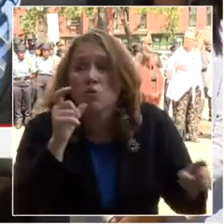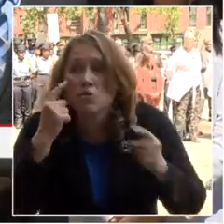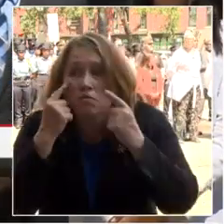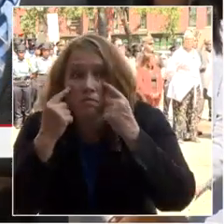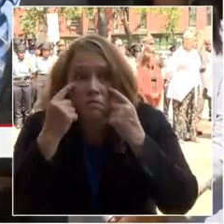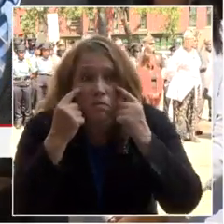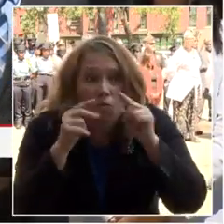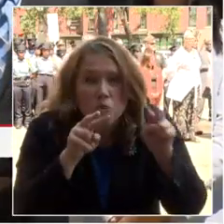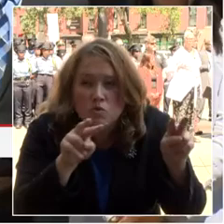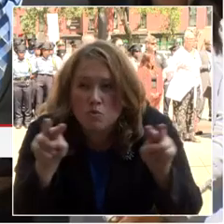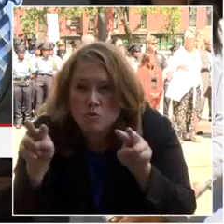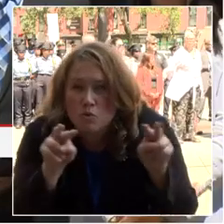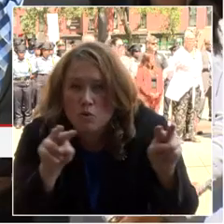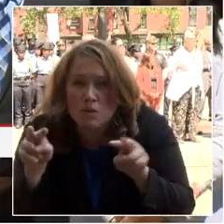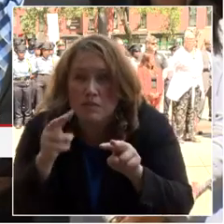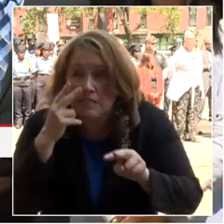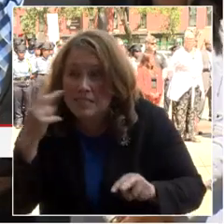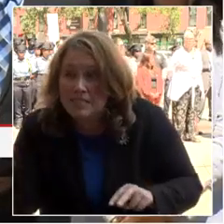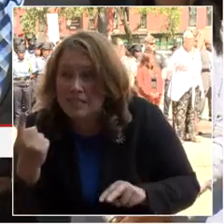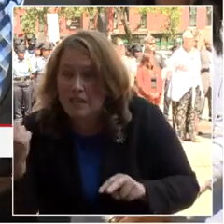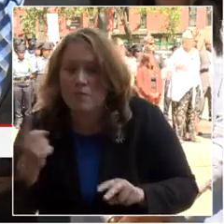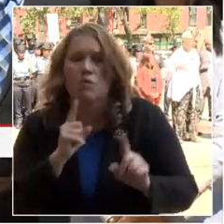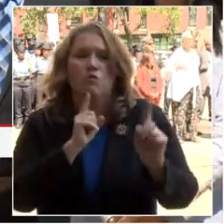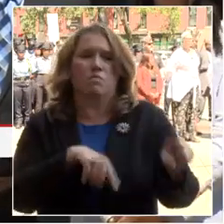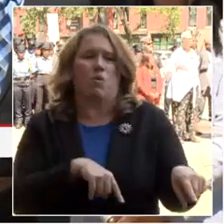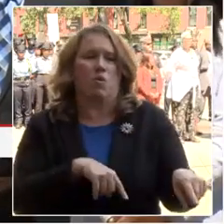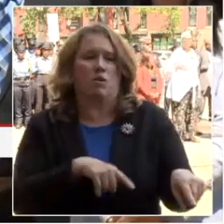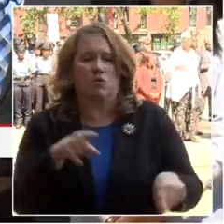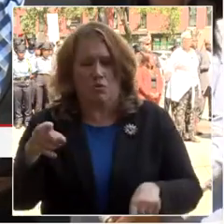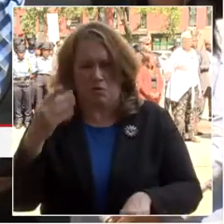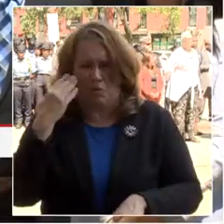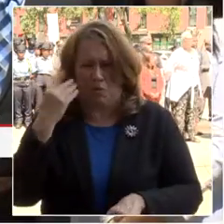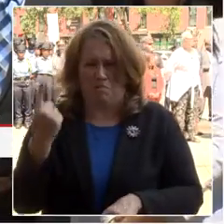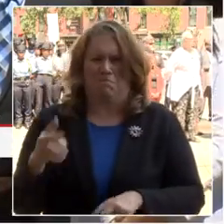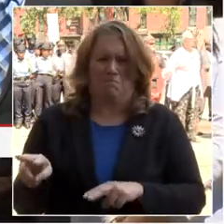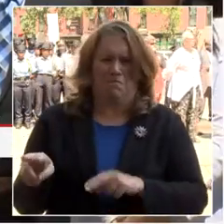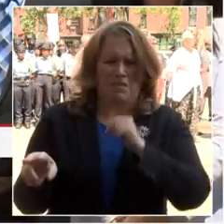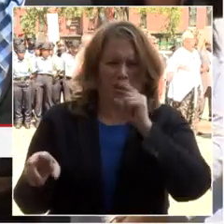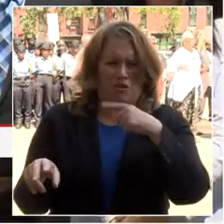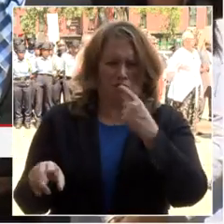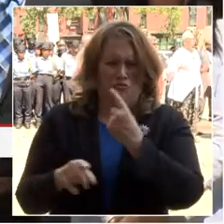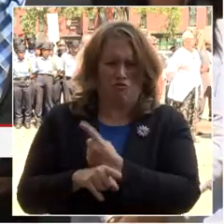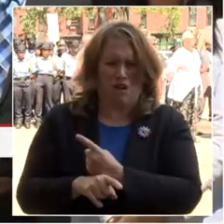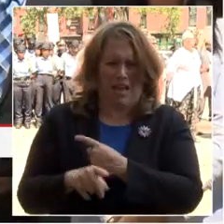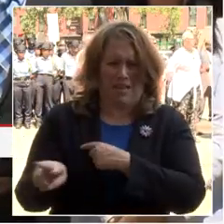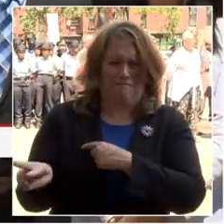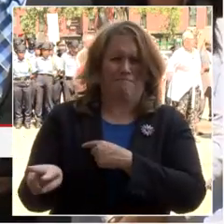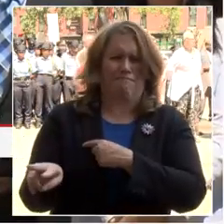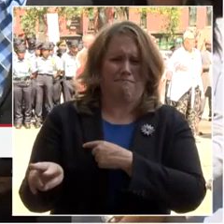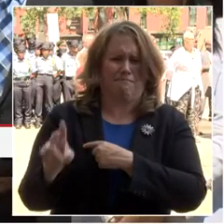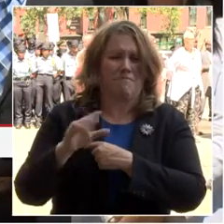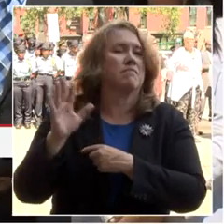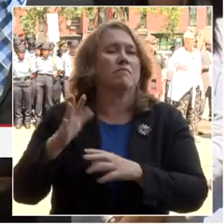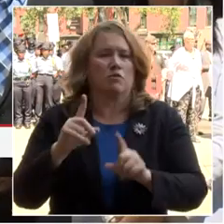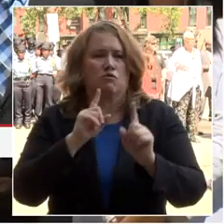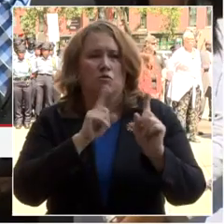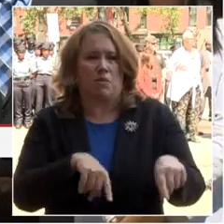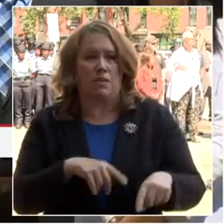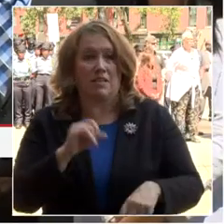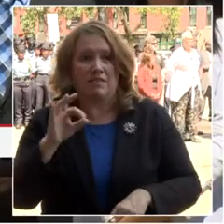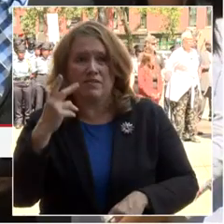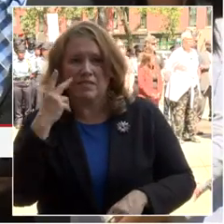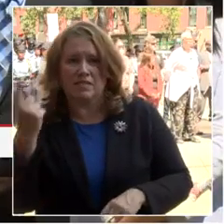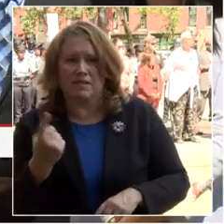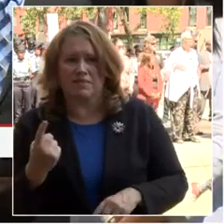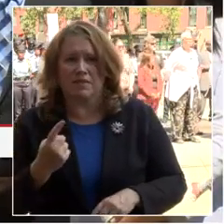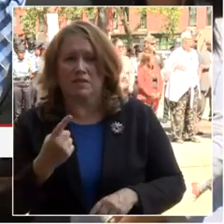that seems suspicious. You know the adage, if you see something, say something. I encourage you all to sign up for safety